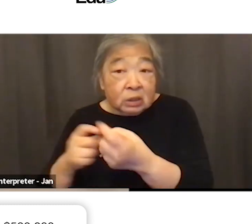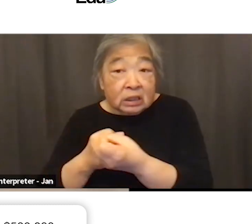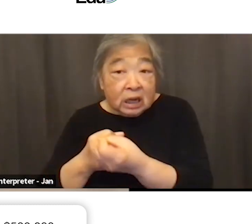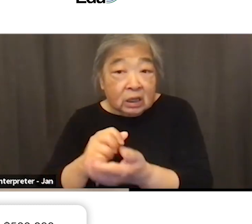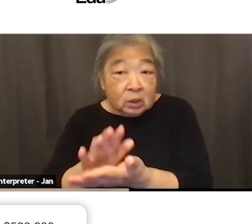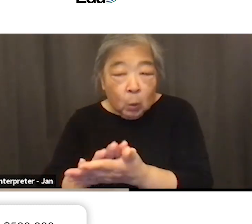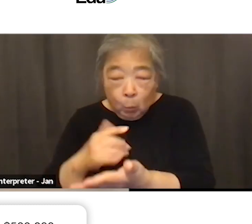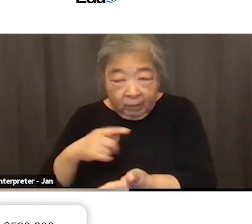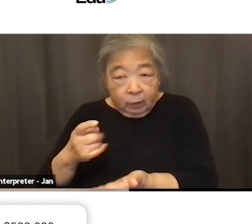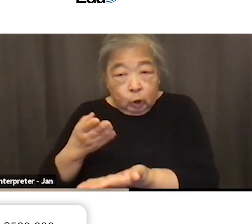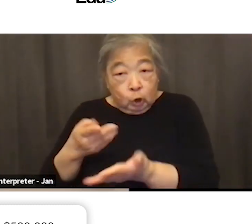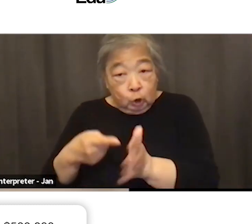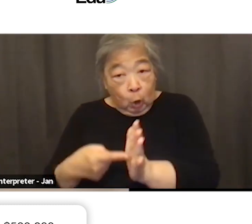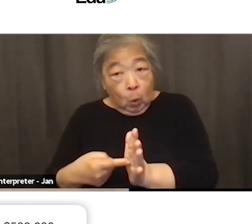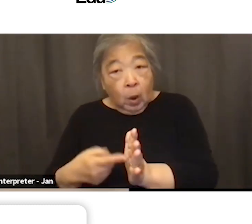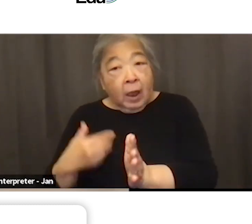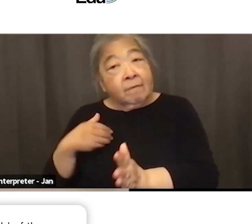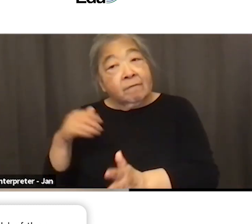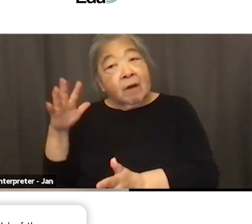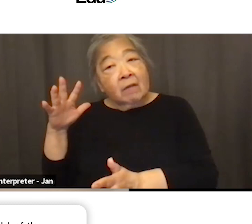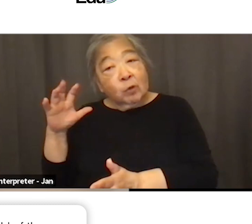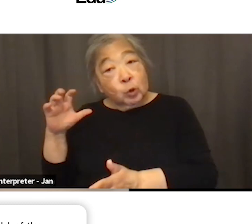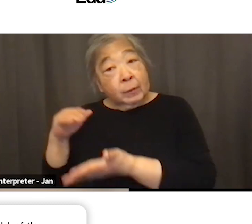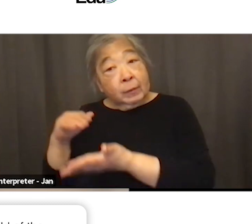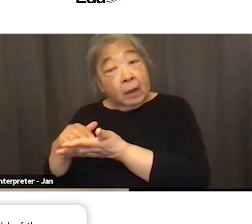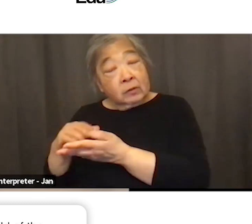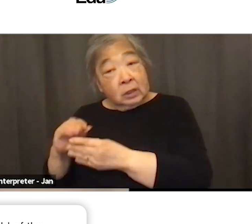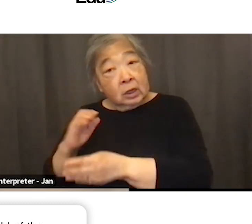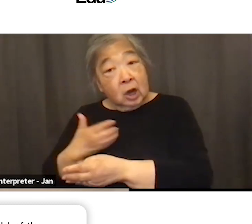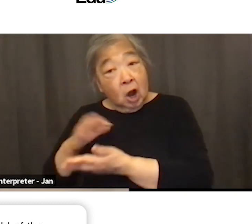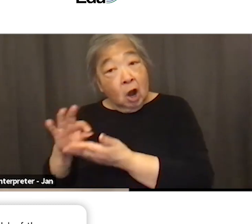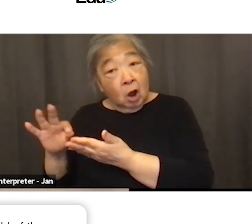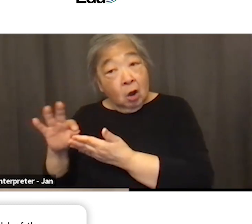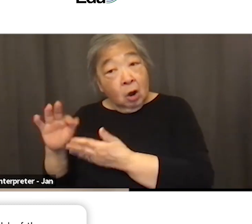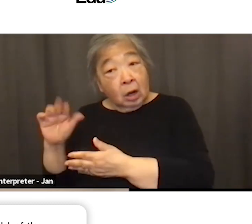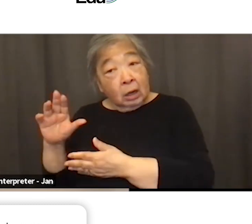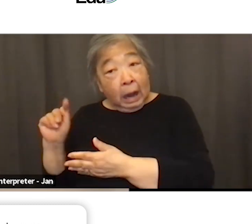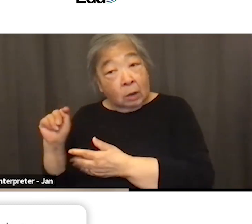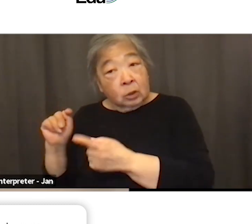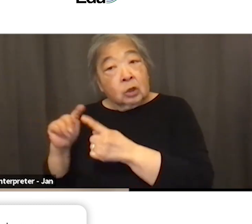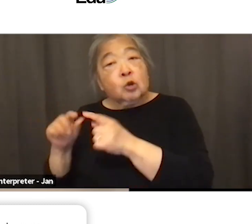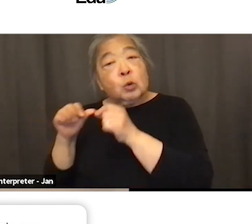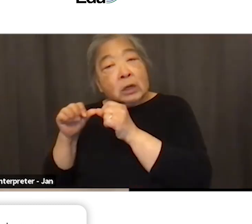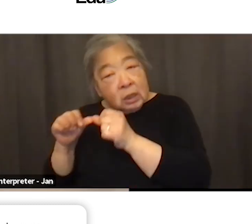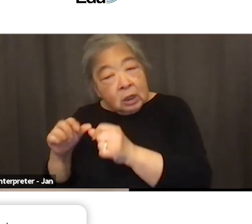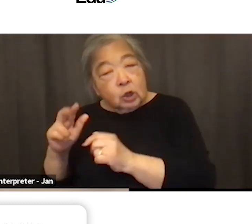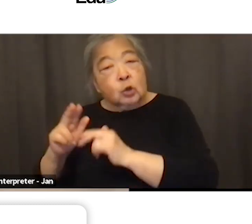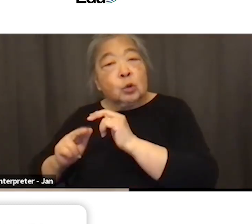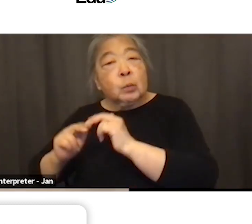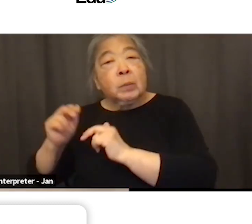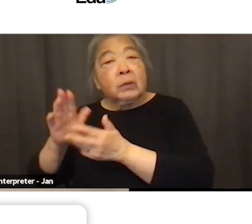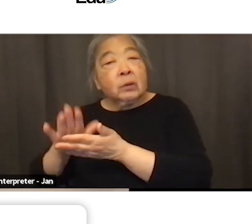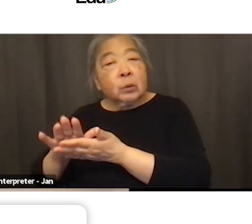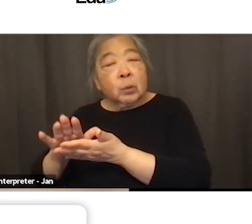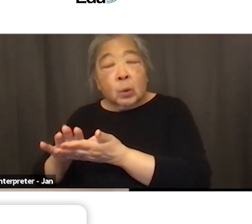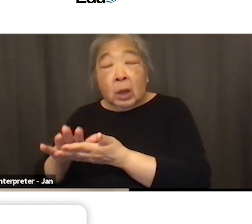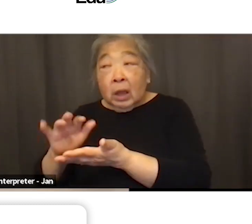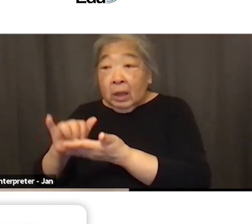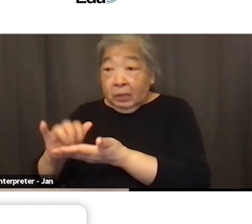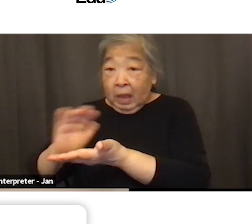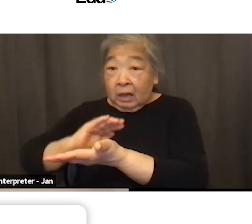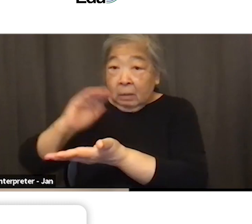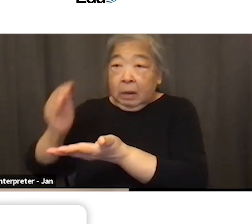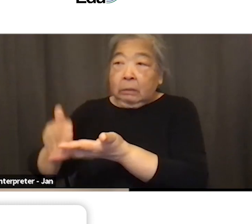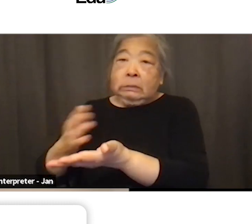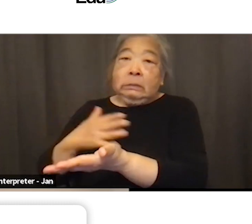about 500,000 in our account to continue the build of the school. And those amounts, you know, scared me a lot